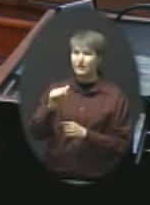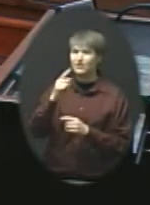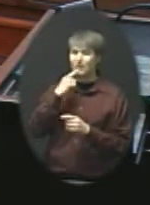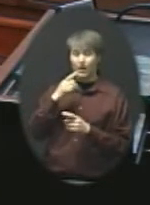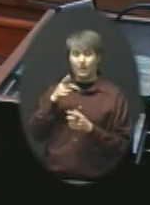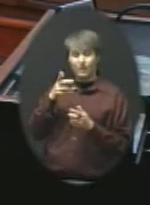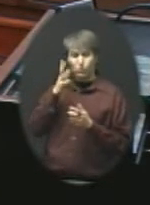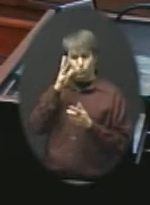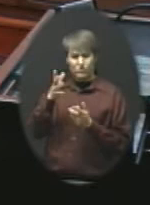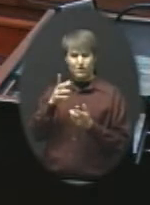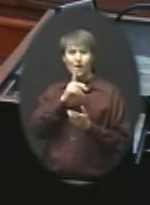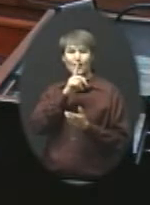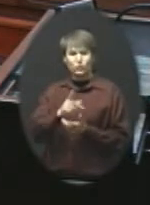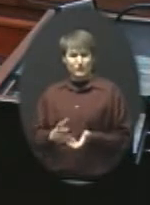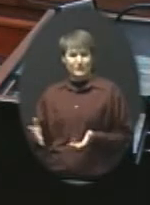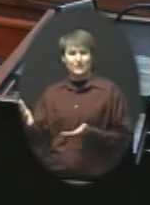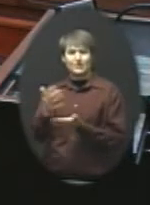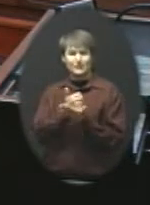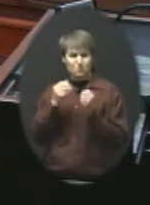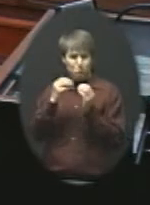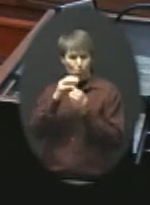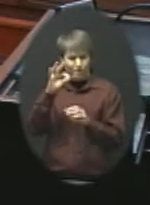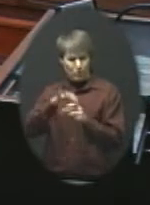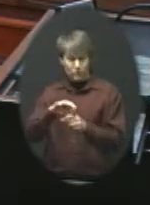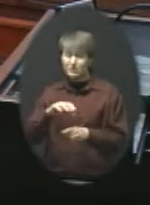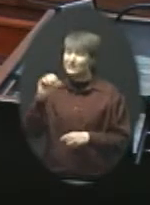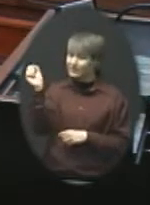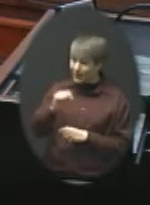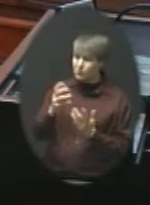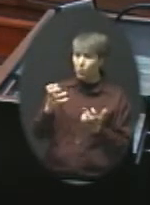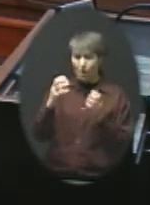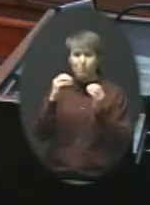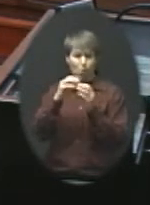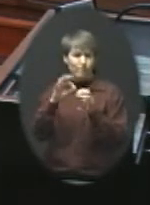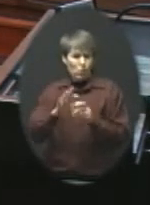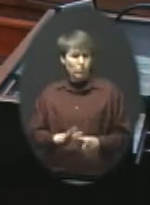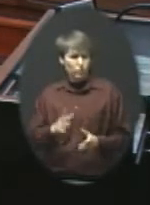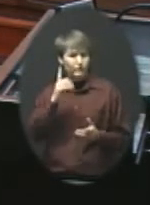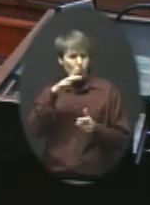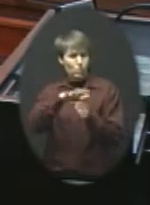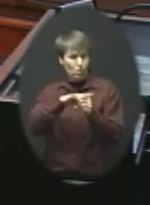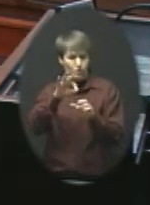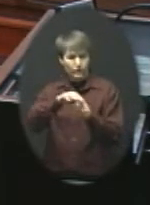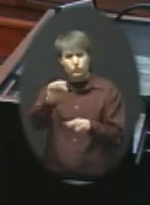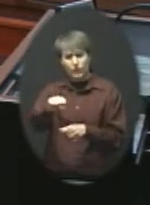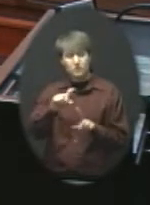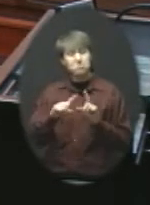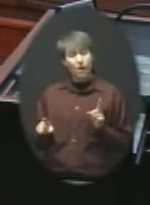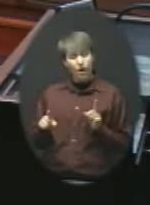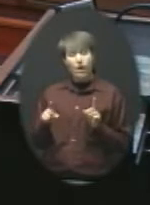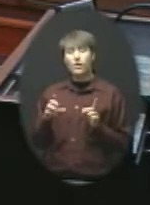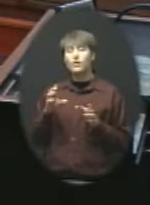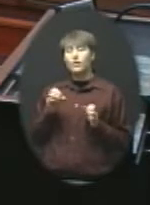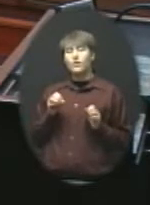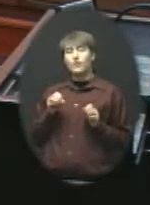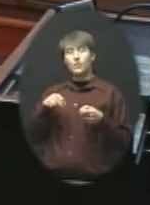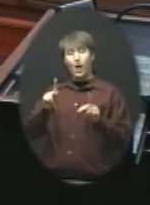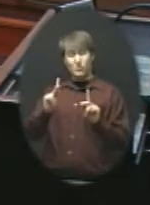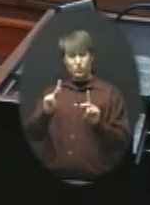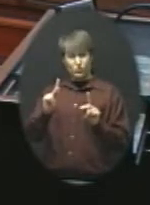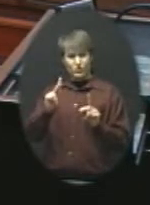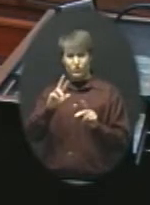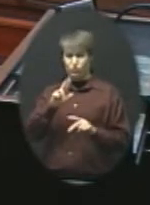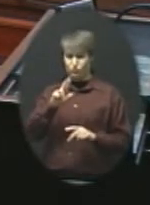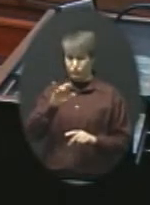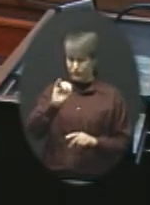results intended. And yes, we would love to have increased voter turnout. We're saying the opportunity risk